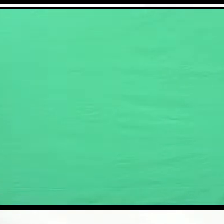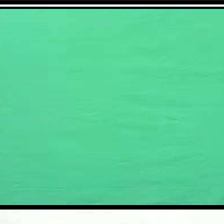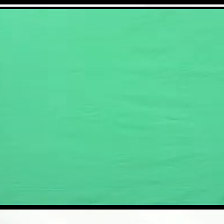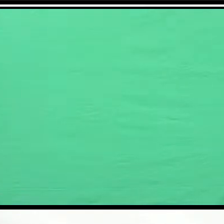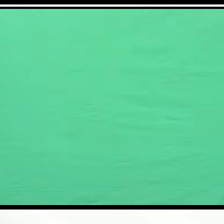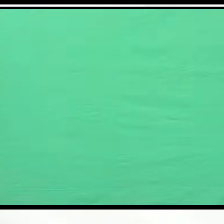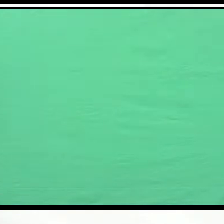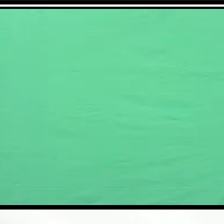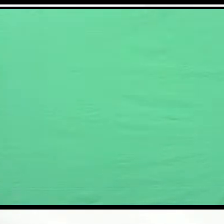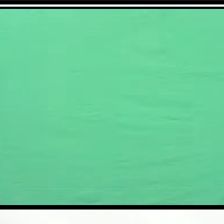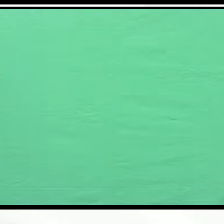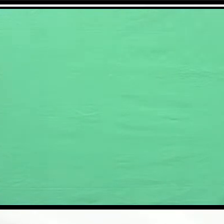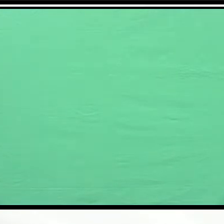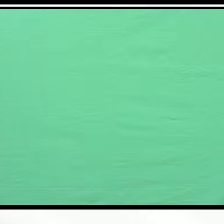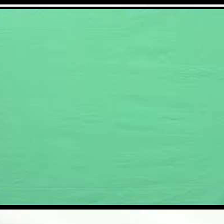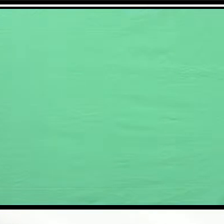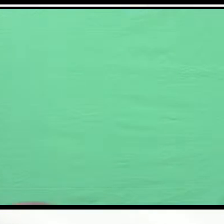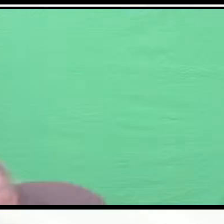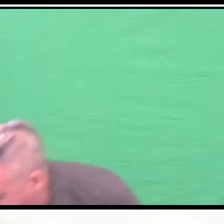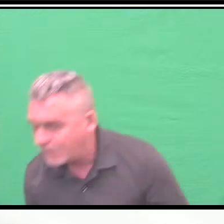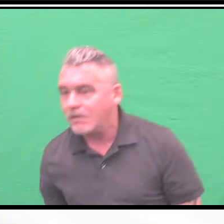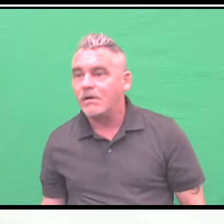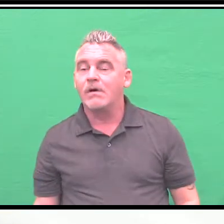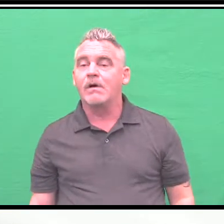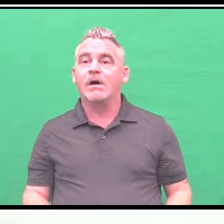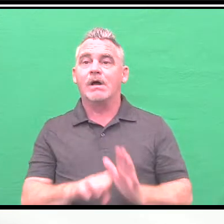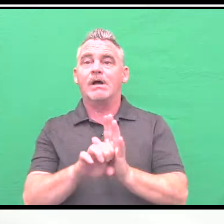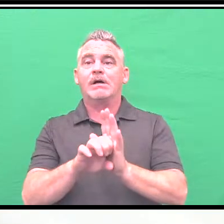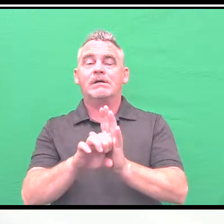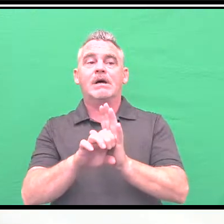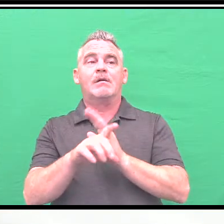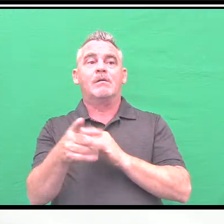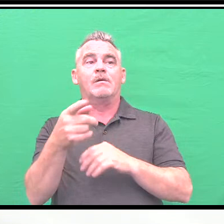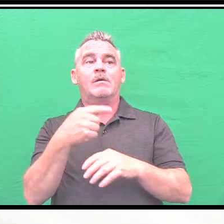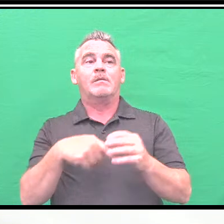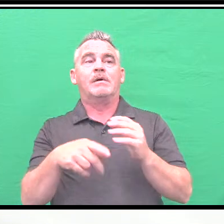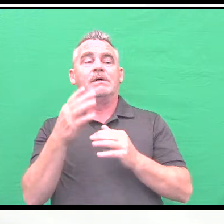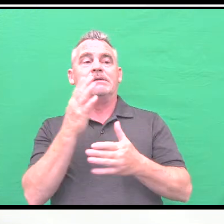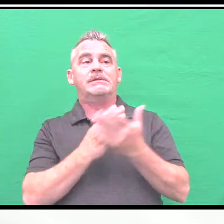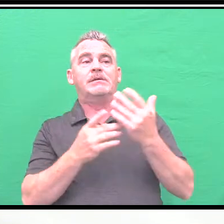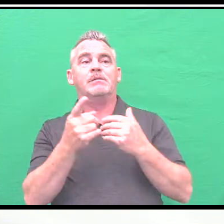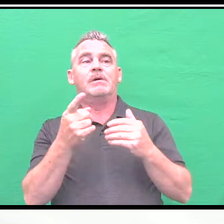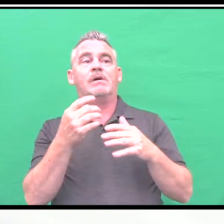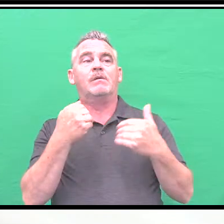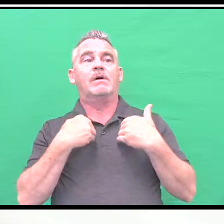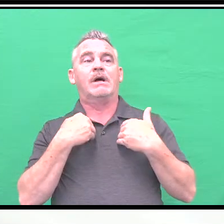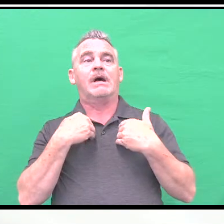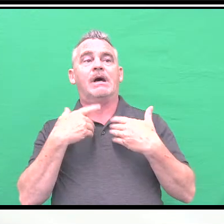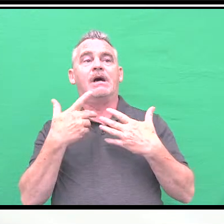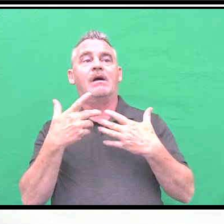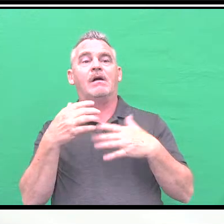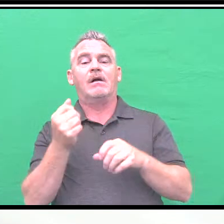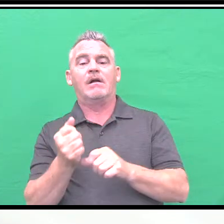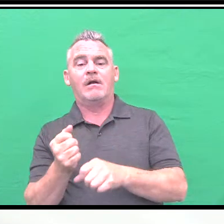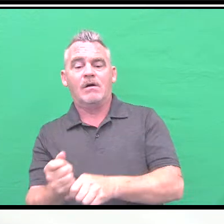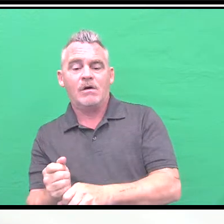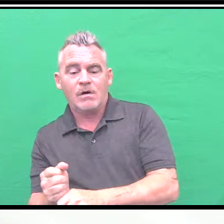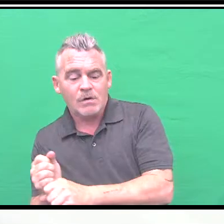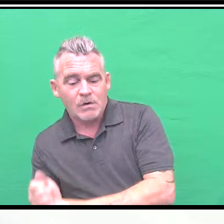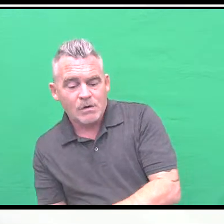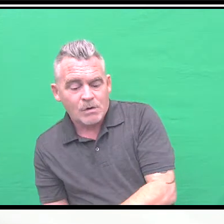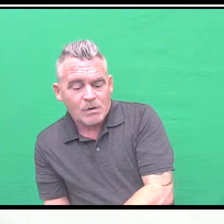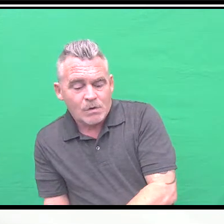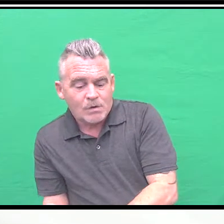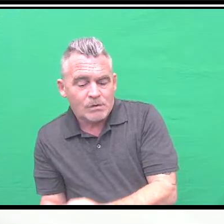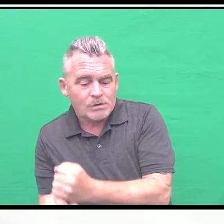departments. We would send them, an example would be we could have somebody in either custodial or in security where they